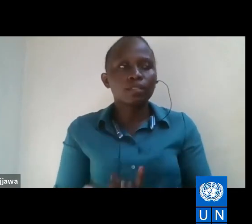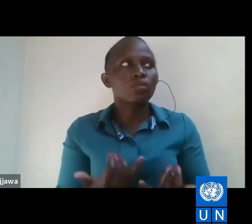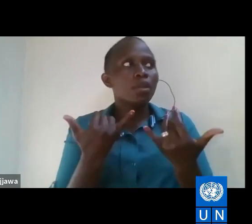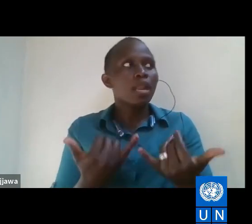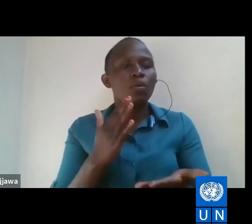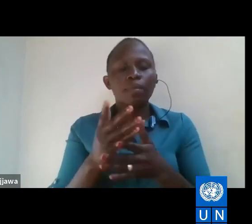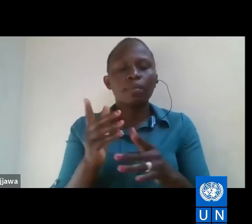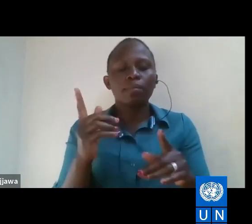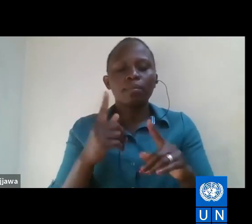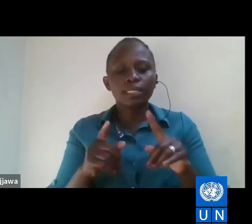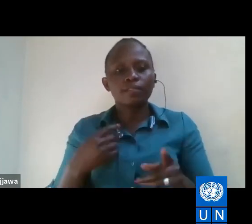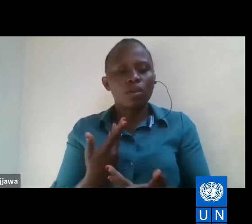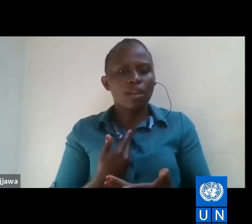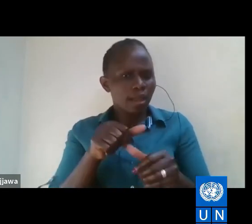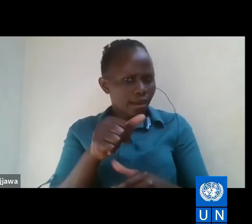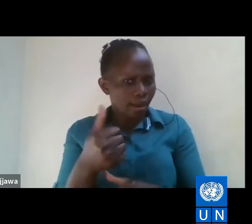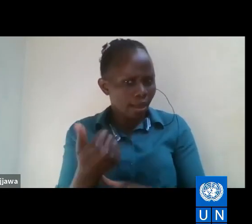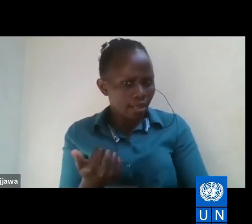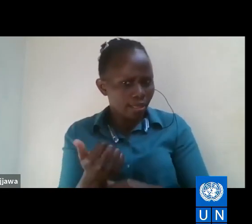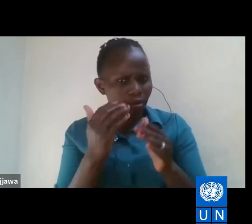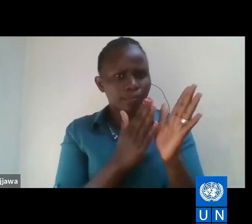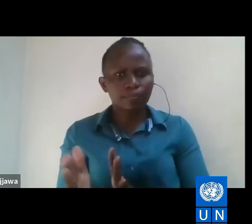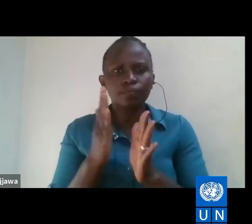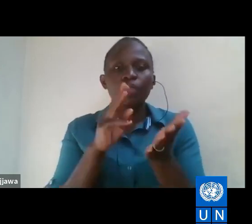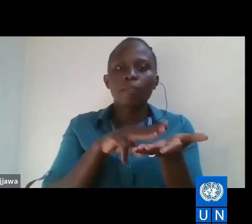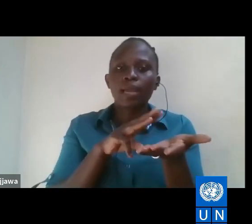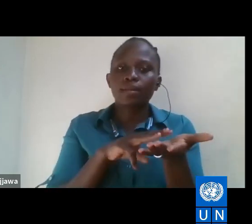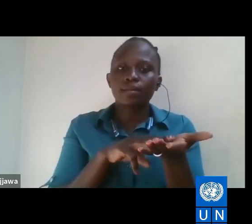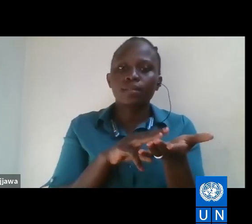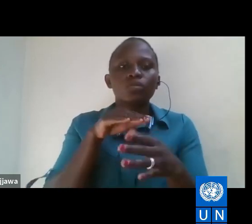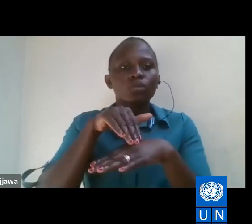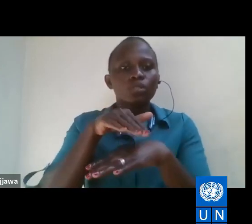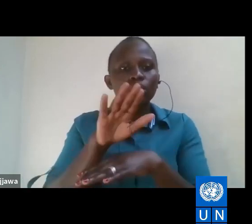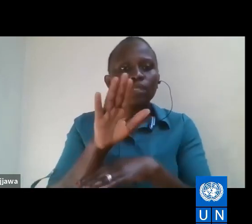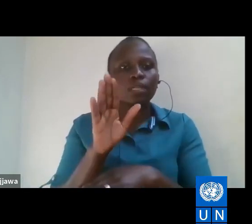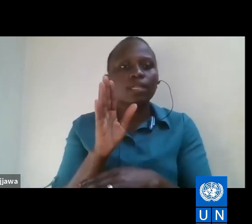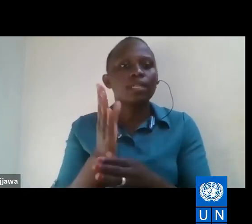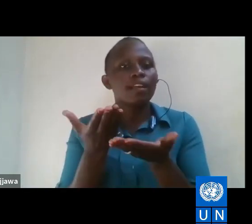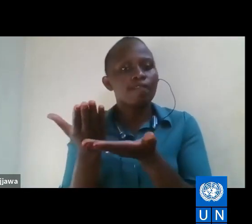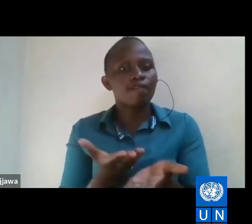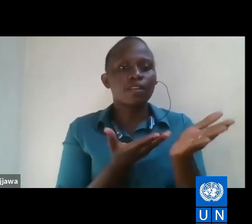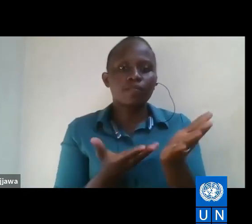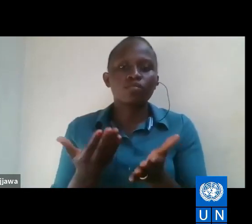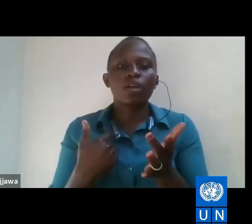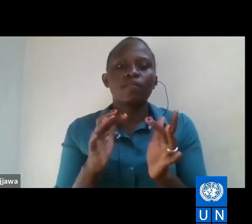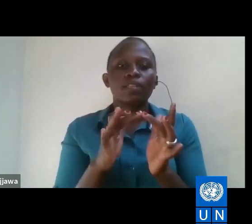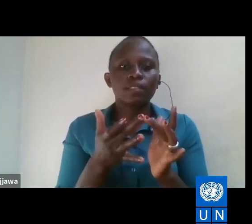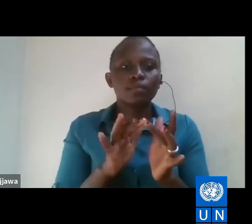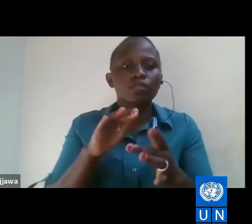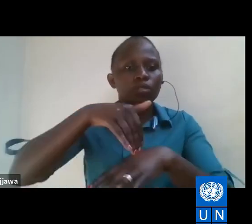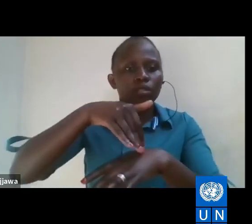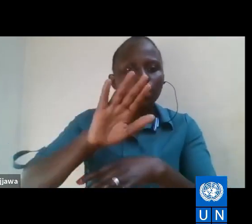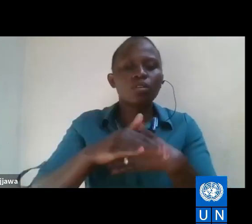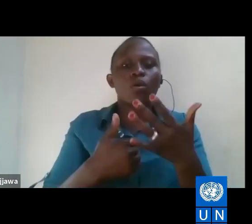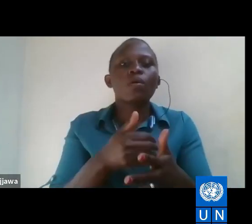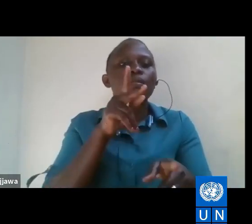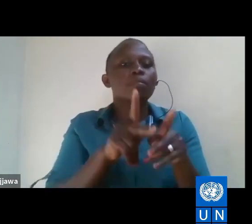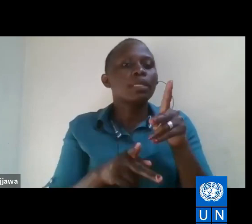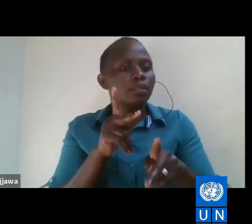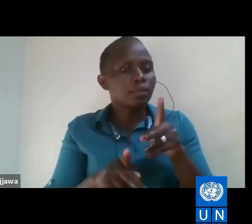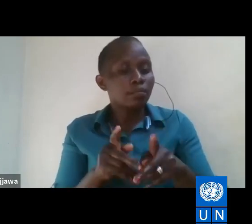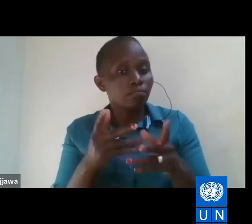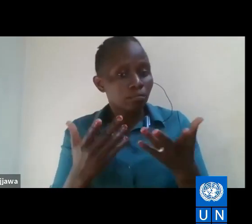a session that is going to be organized on Monday. We'll send out the invitation. There will be an email sent out to all the participants. Actually, next